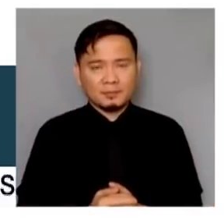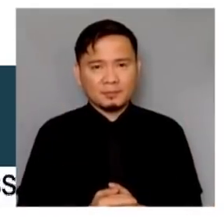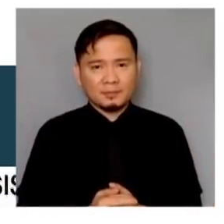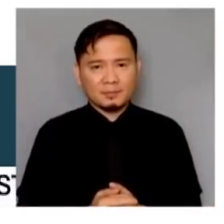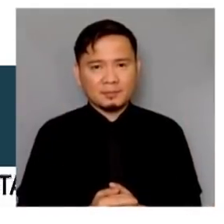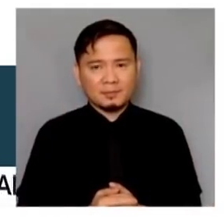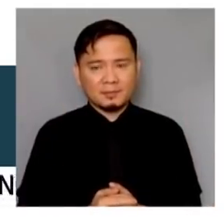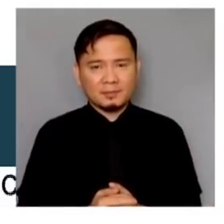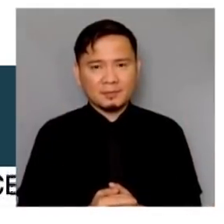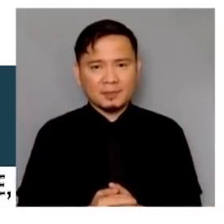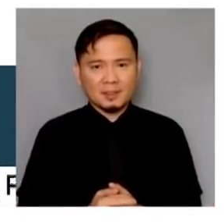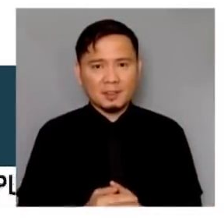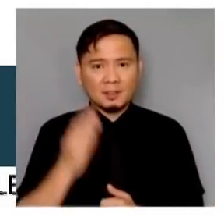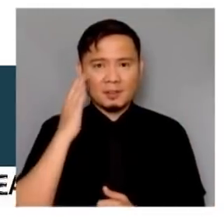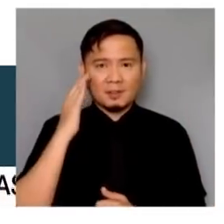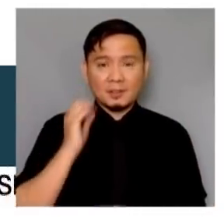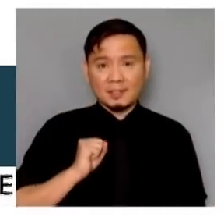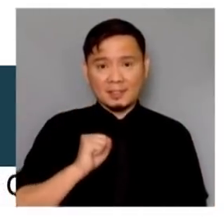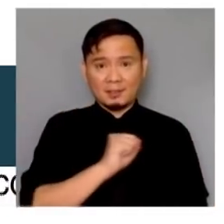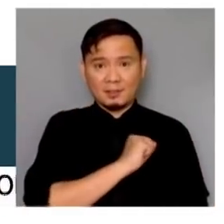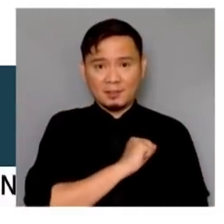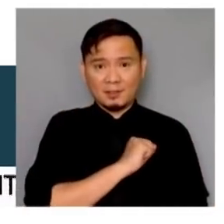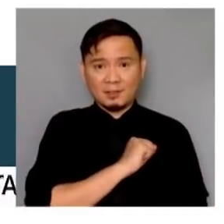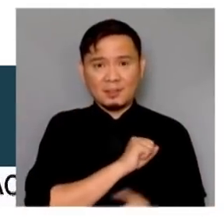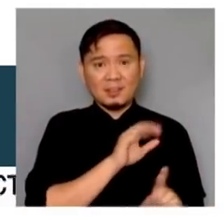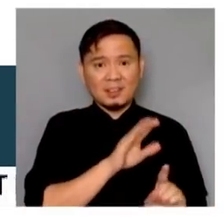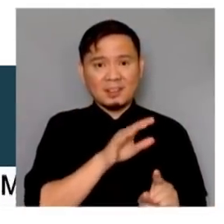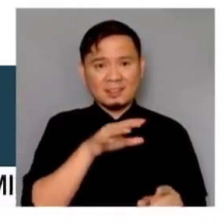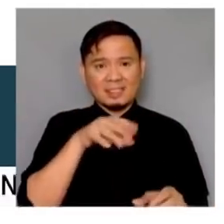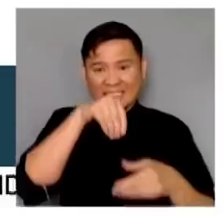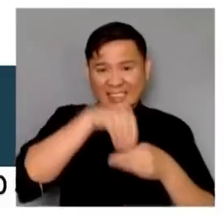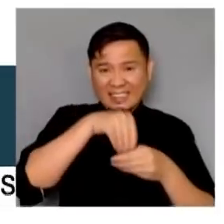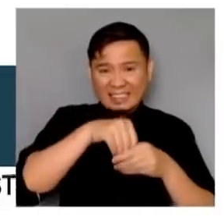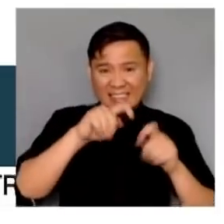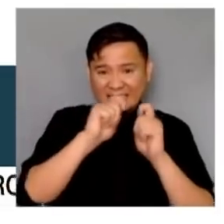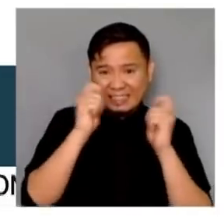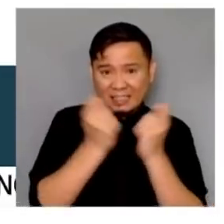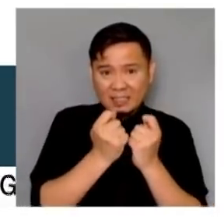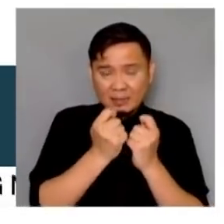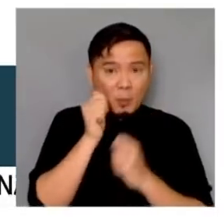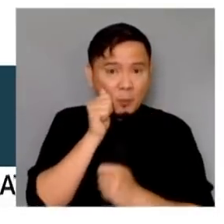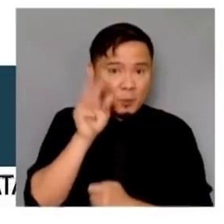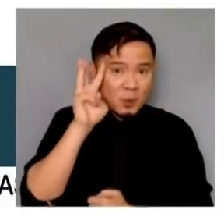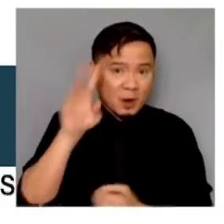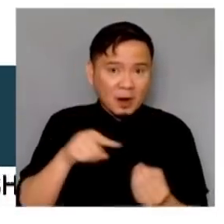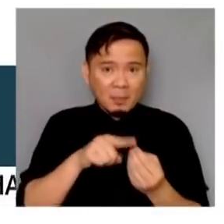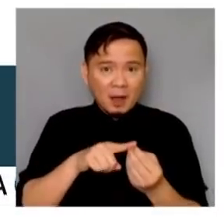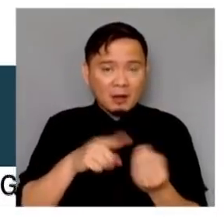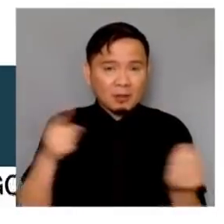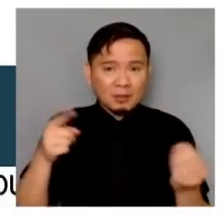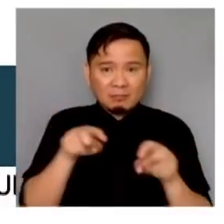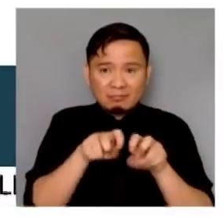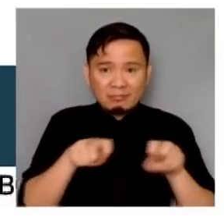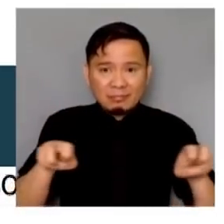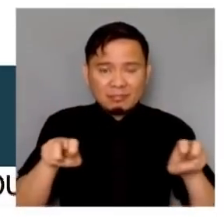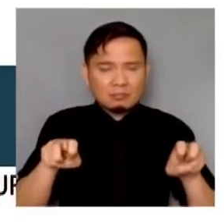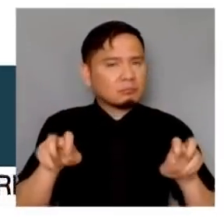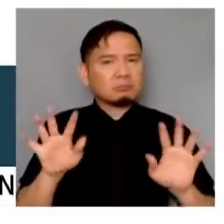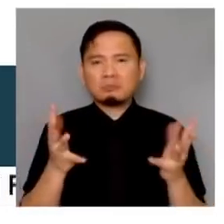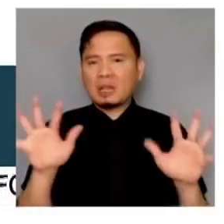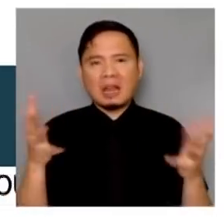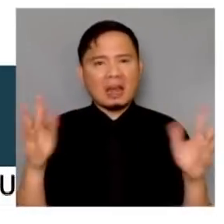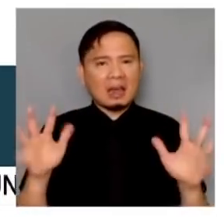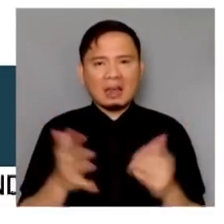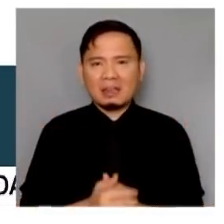inner circle knew about the press conference. But he did send some of his representatives there, although they didn't